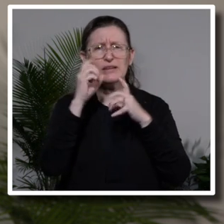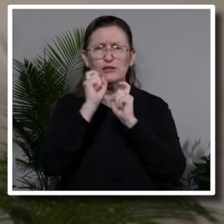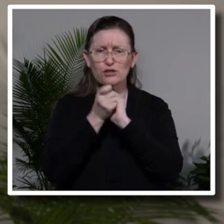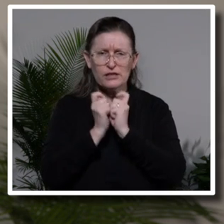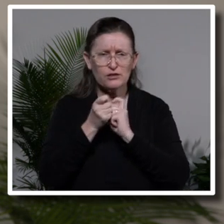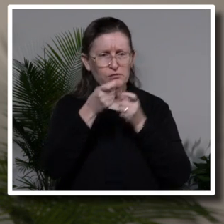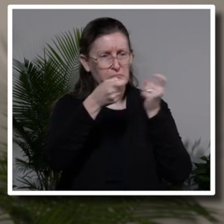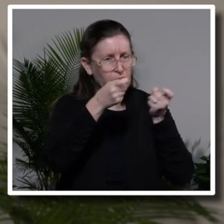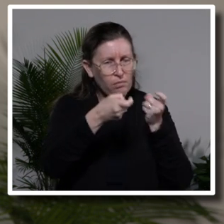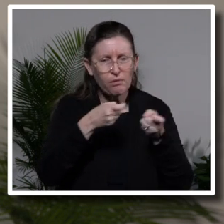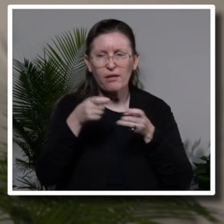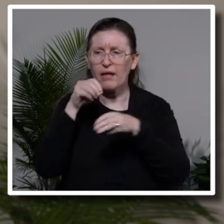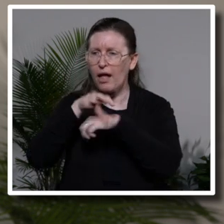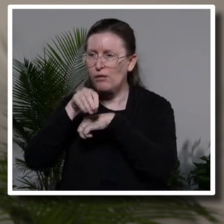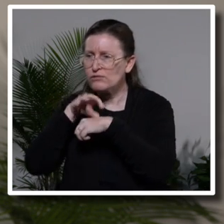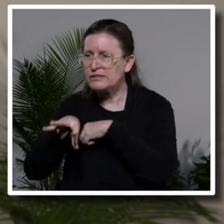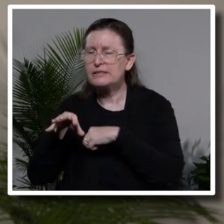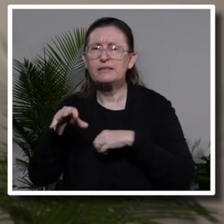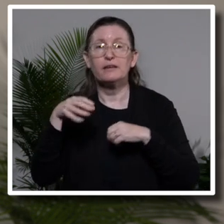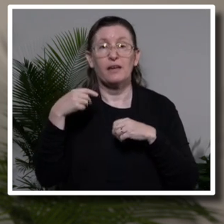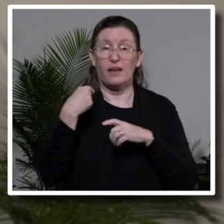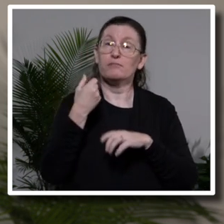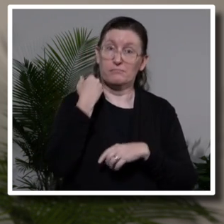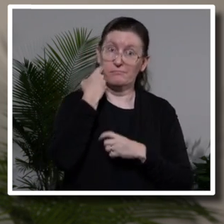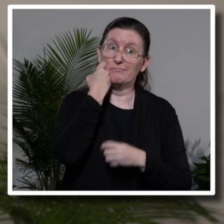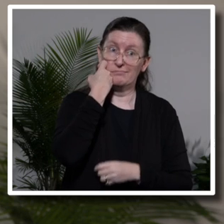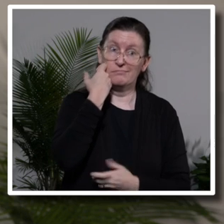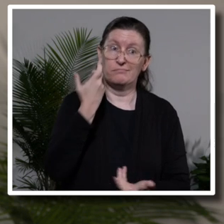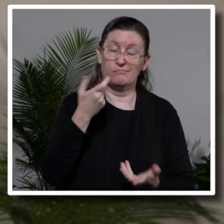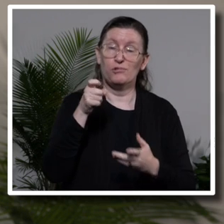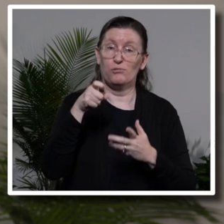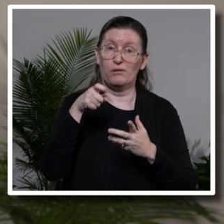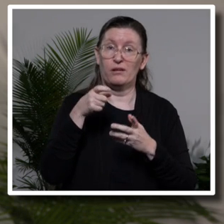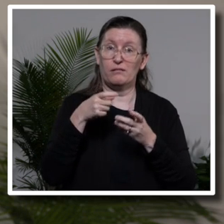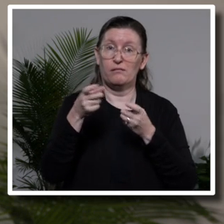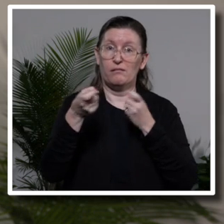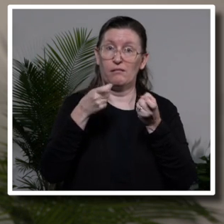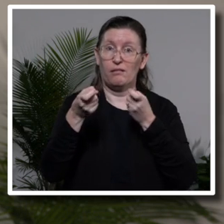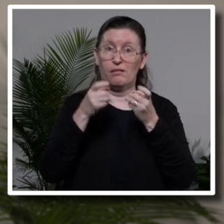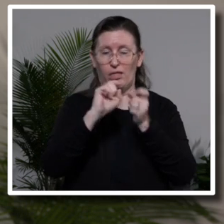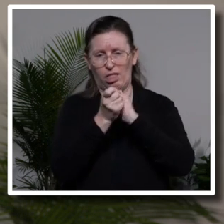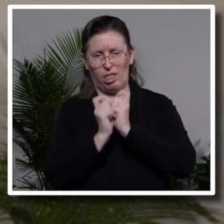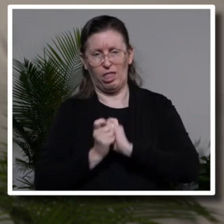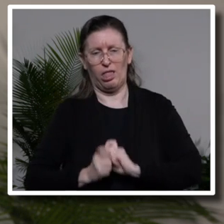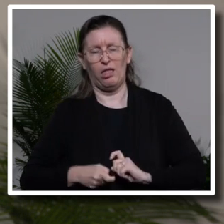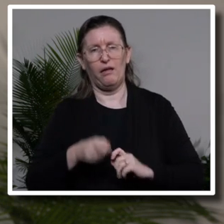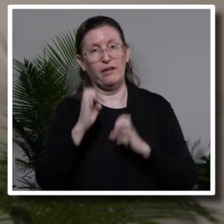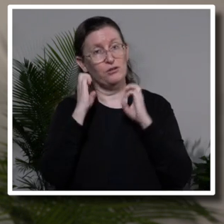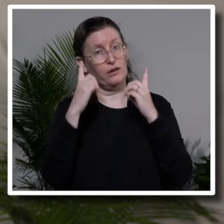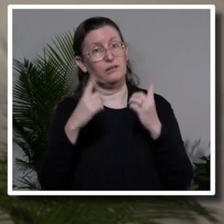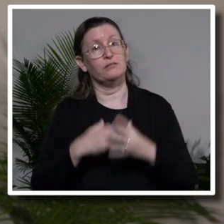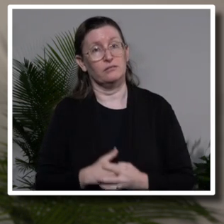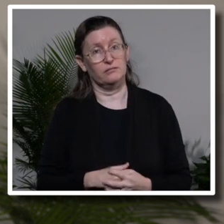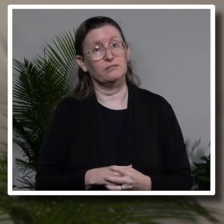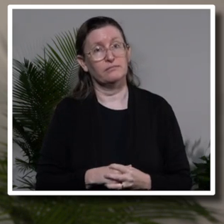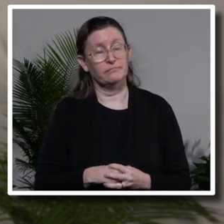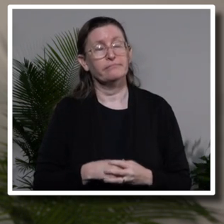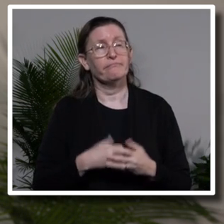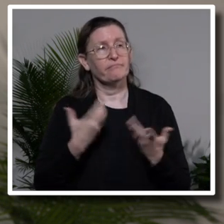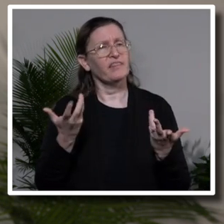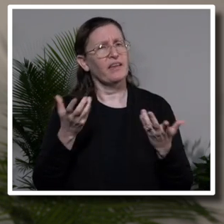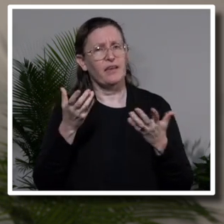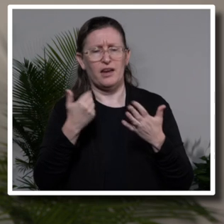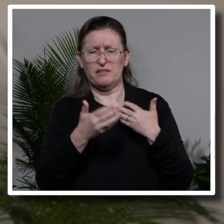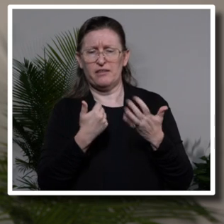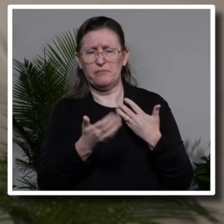in administration, counseling, and in the last few months, you have had to navigate changes in your own education. Despite these